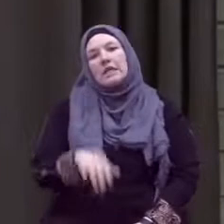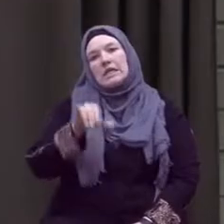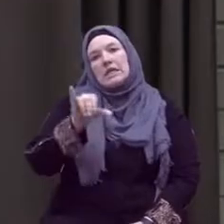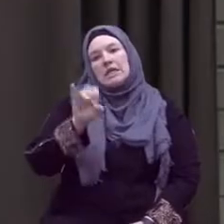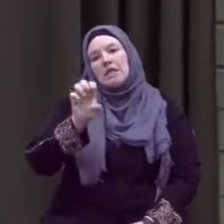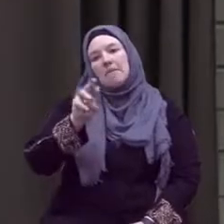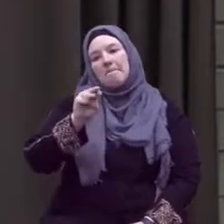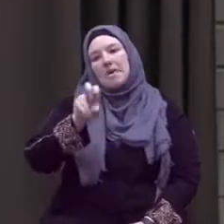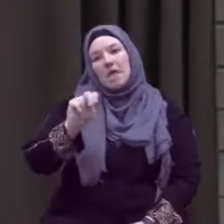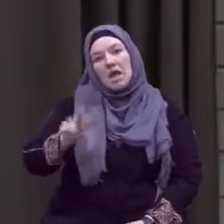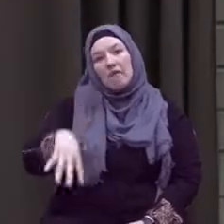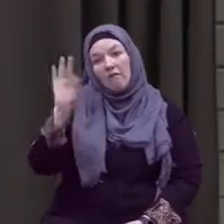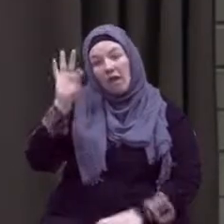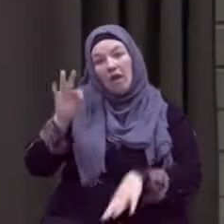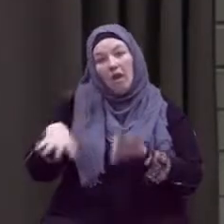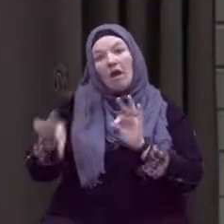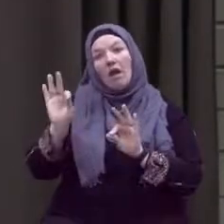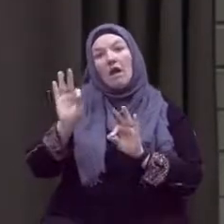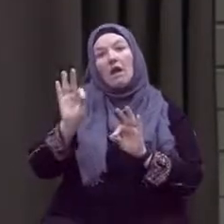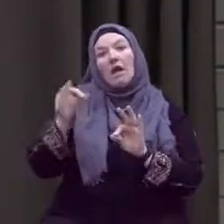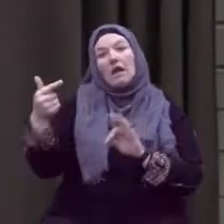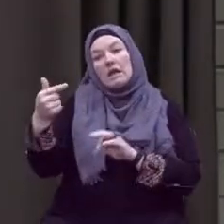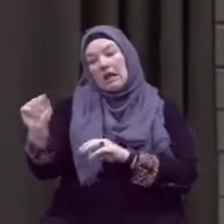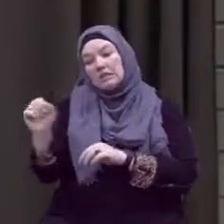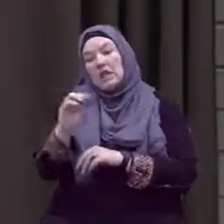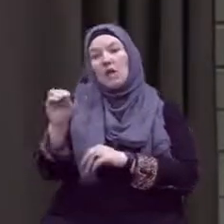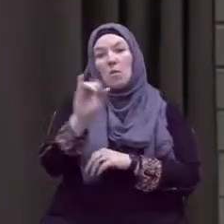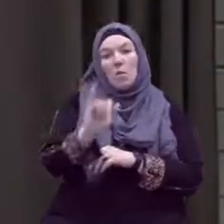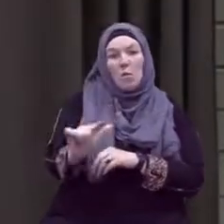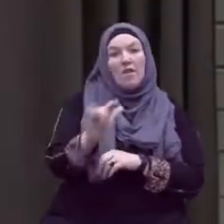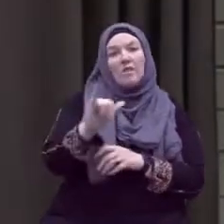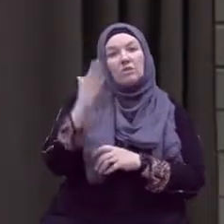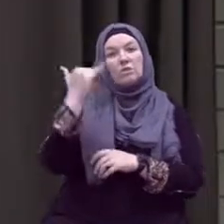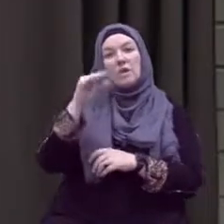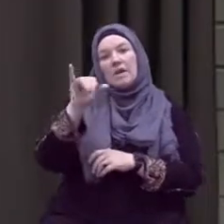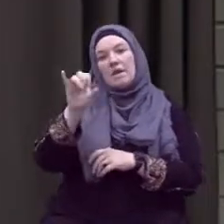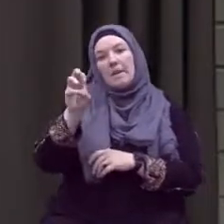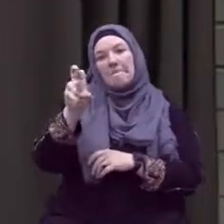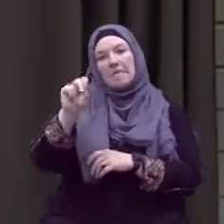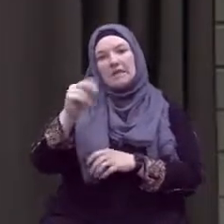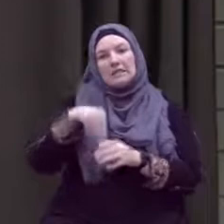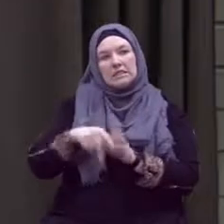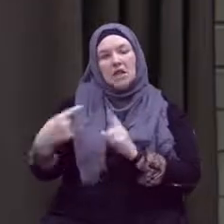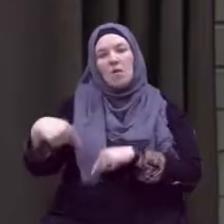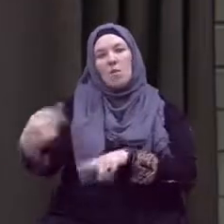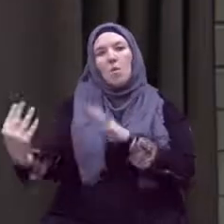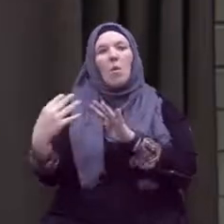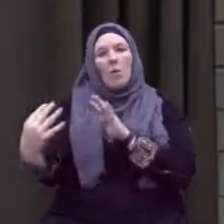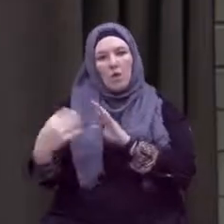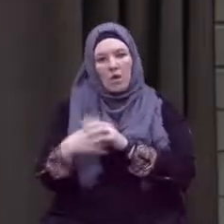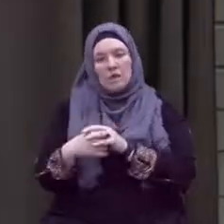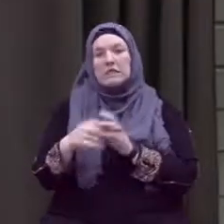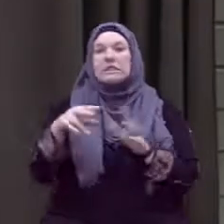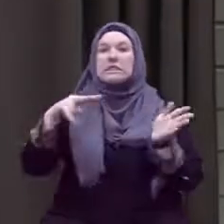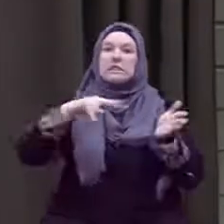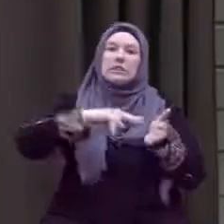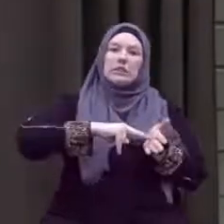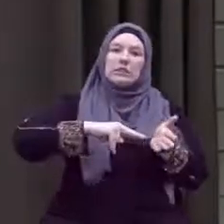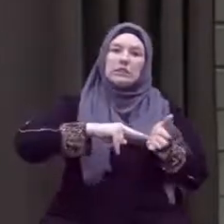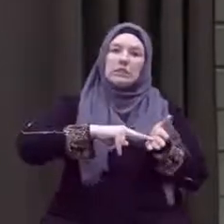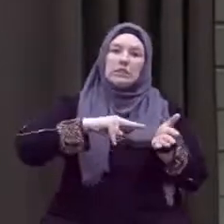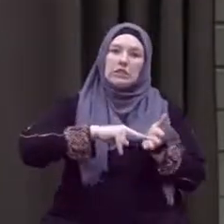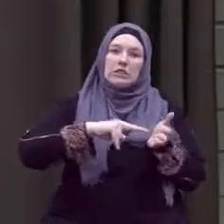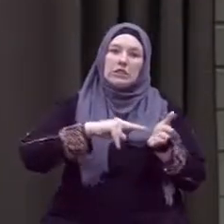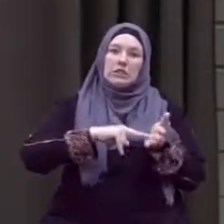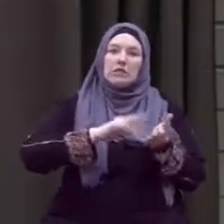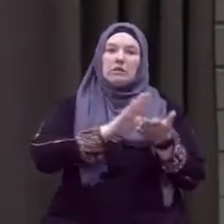Yemen is discovering gas and oil. That's why Yemen is at war. Syria went